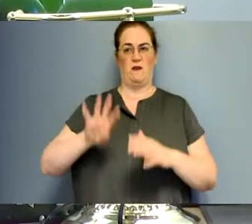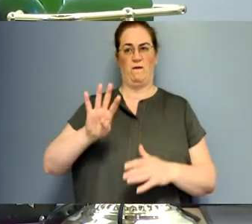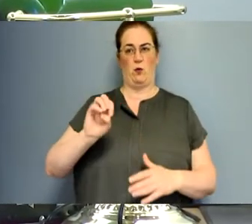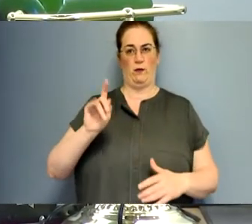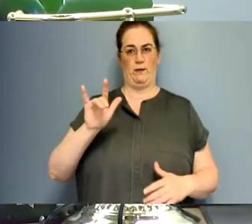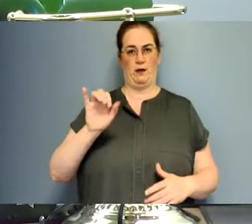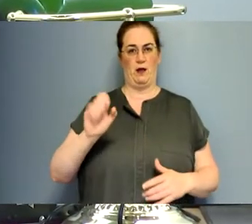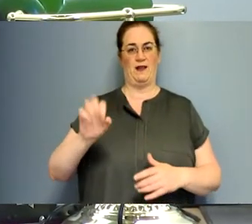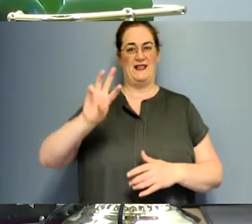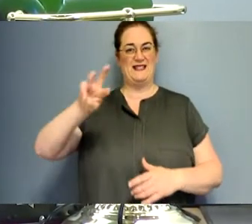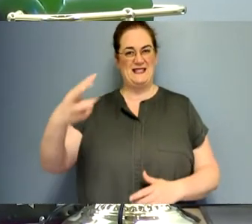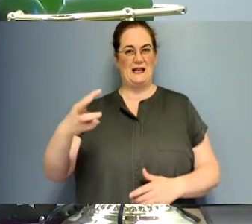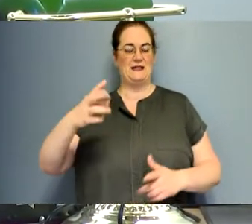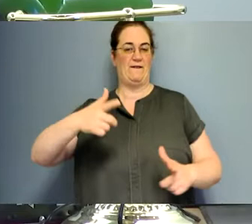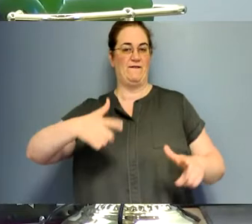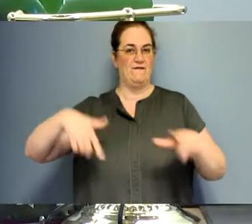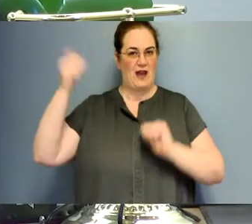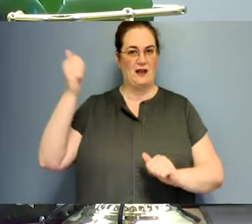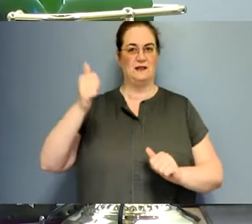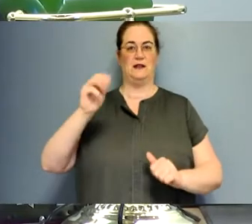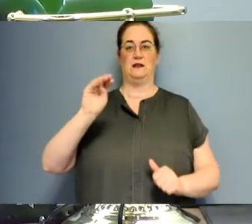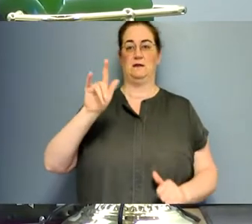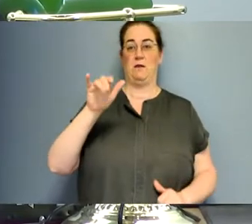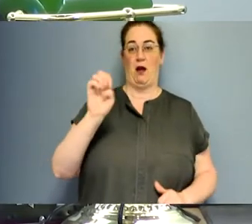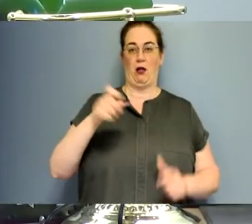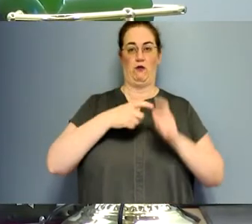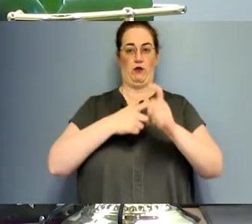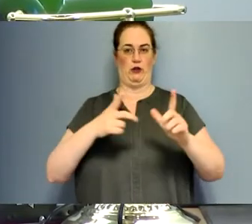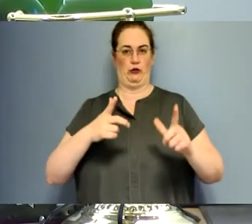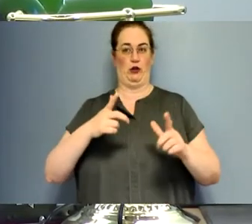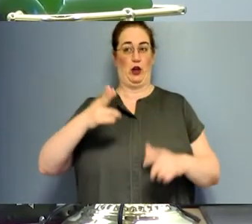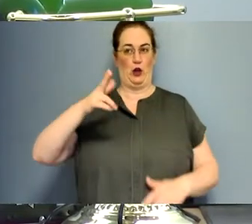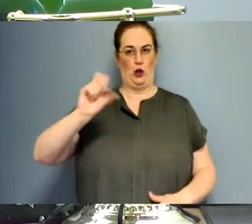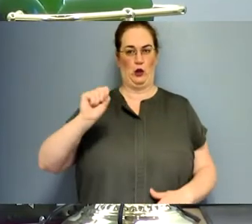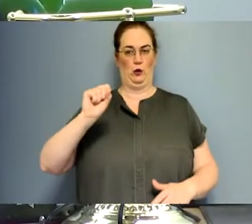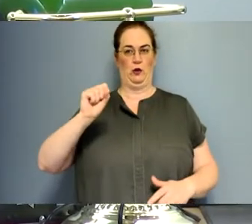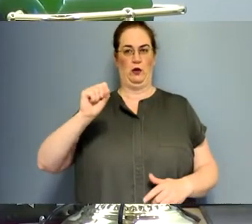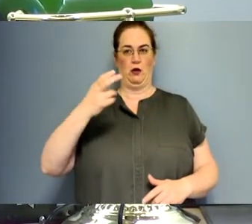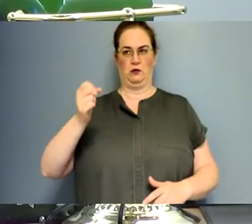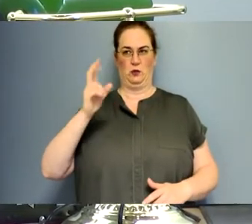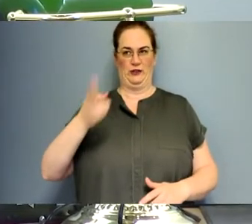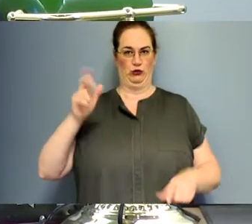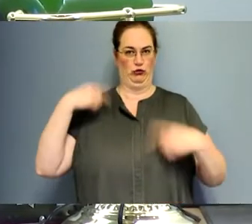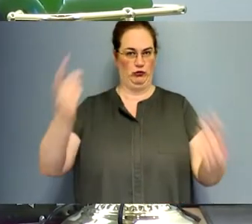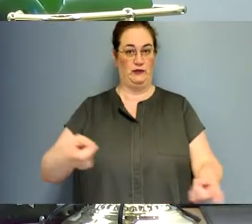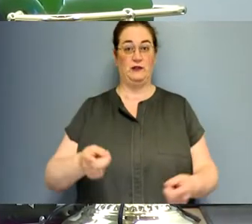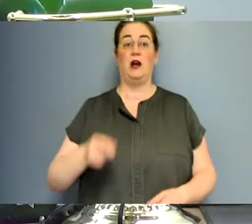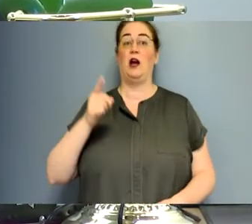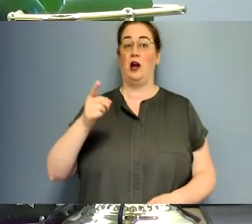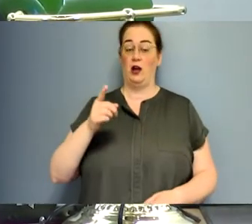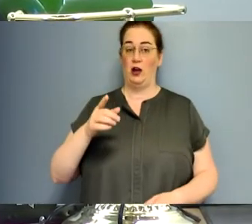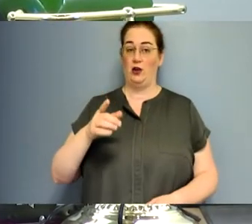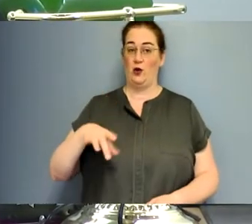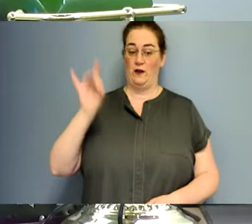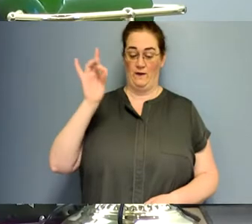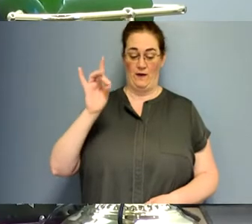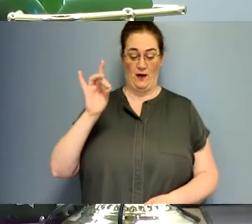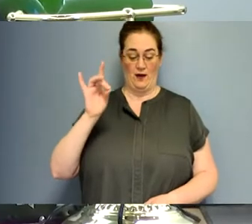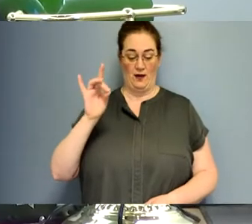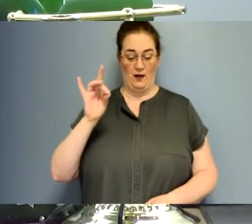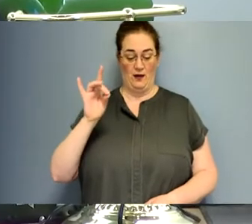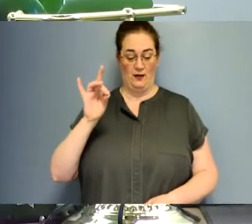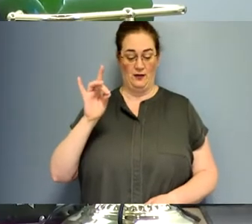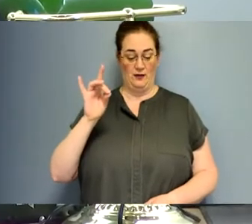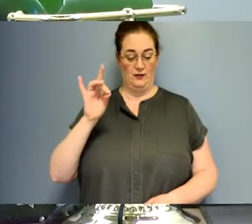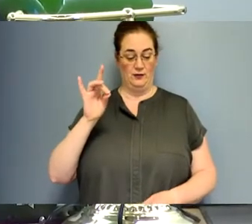sixth fastest miler in the United States high school history. And you even found time to race the Philly Fanatic, which I'm hoping you